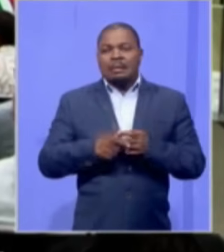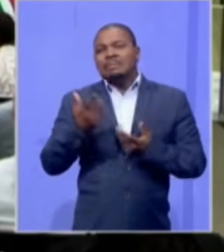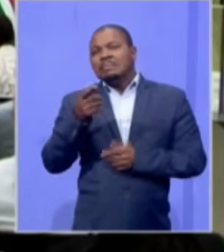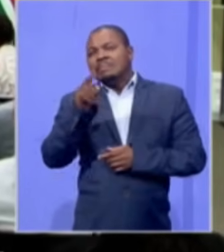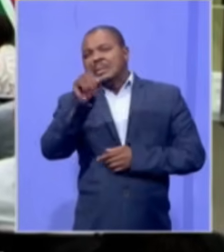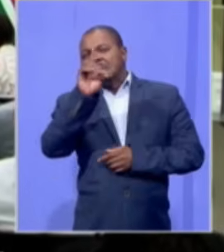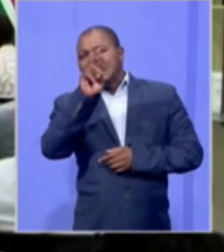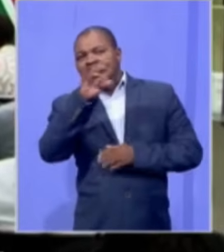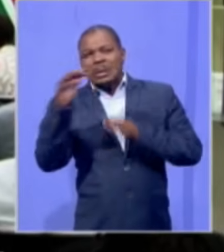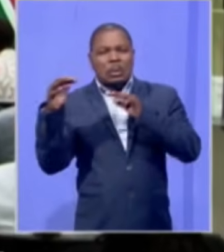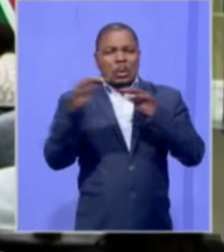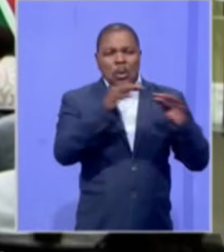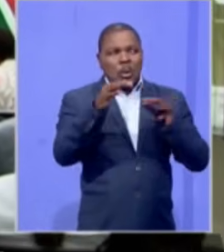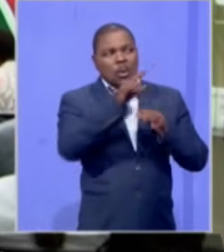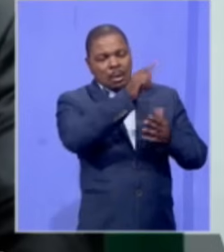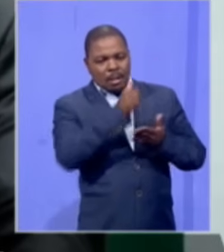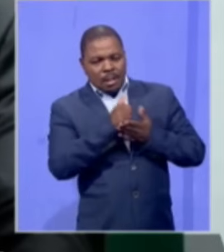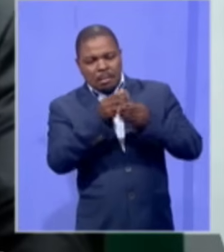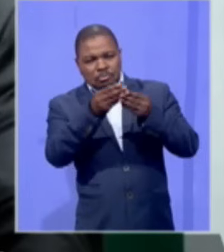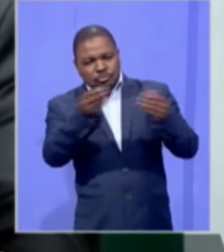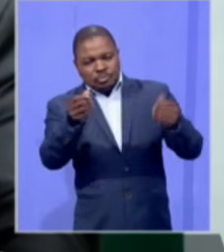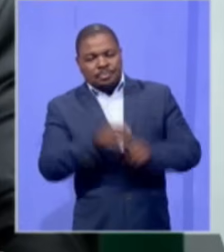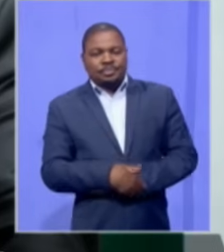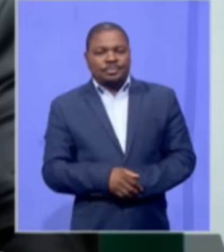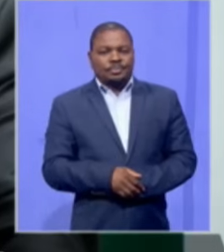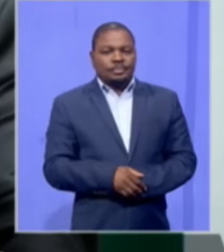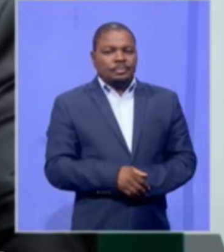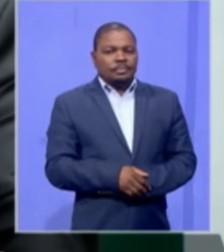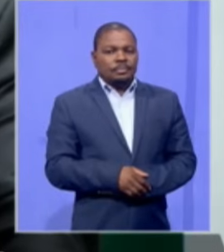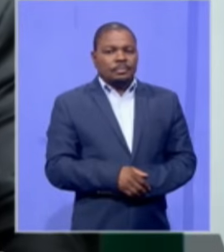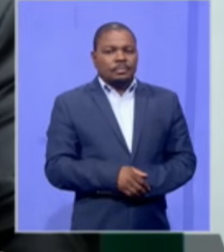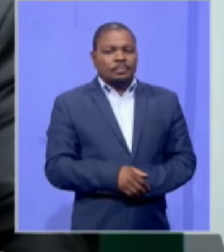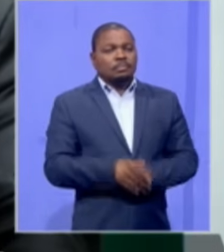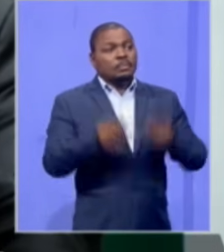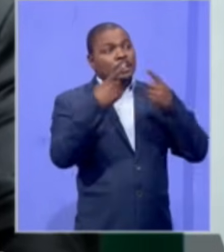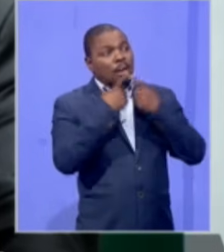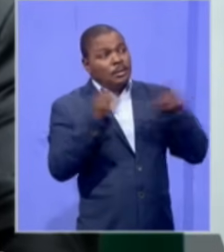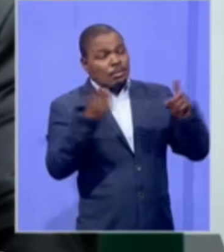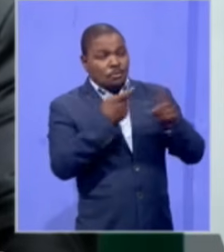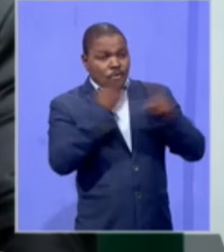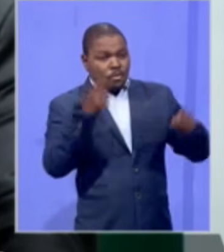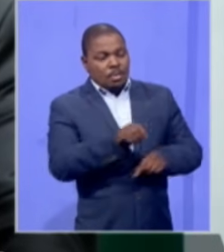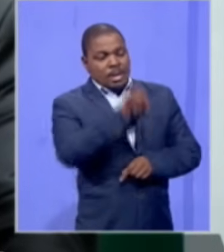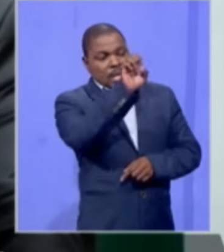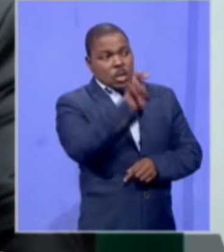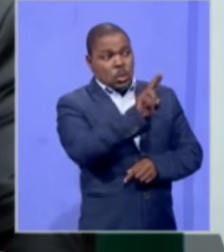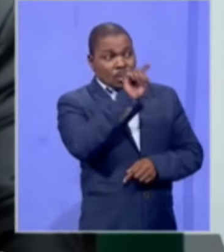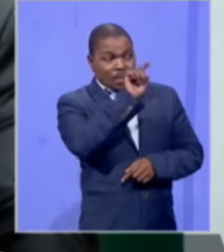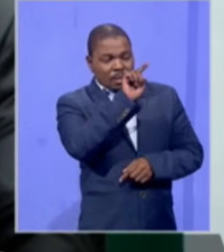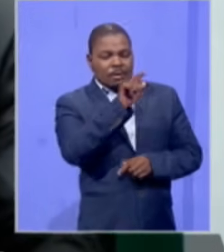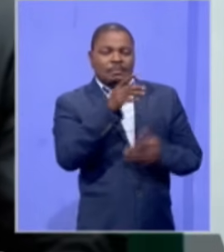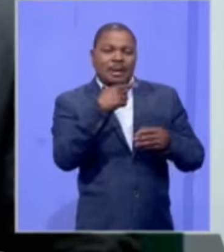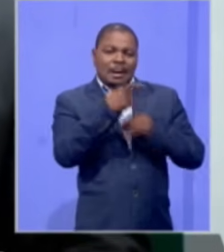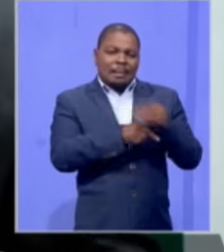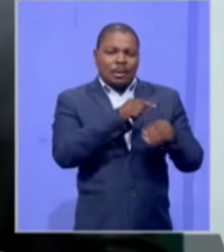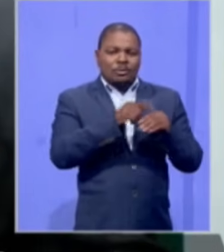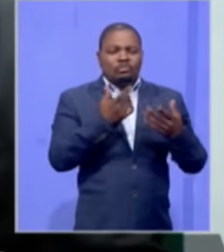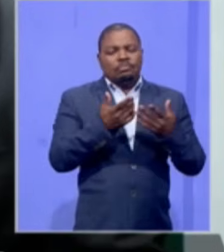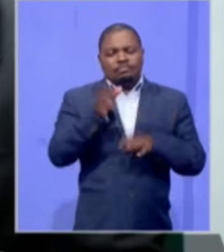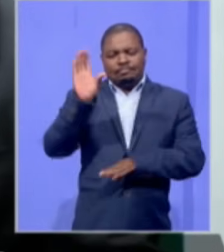thari Democratic Republic of Congo. We welcome the announcement by the European Union of a global